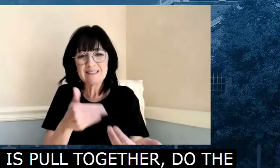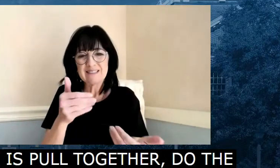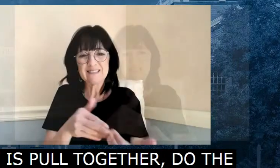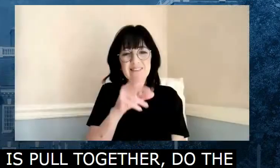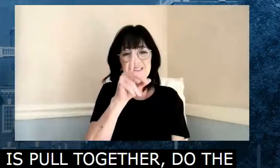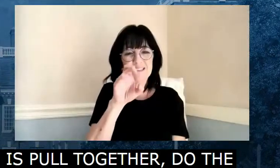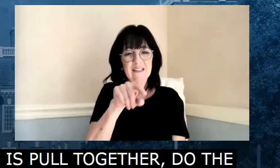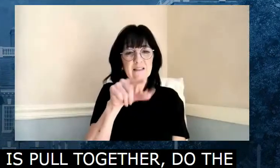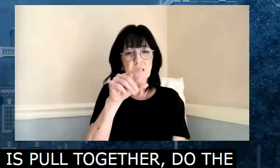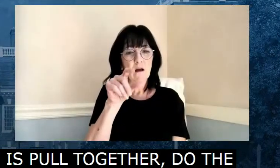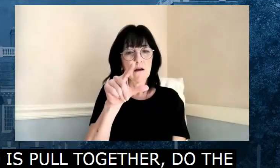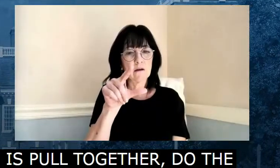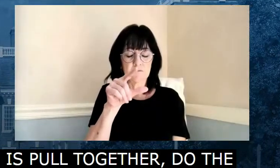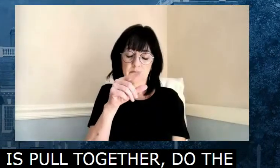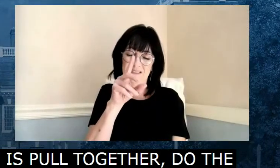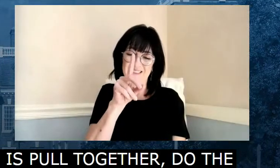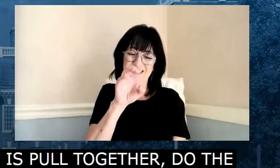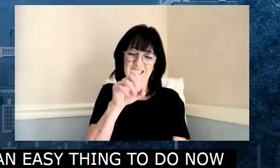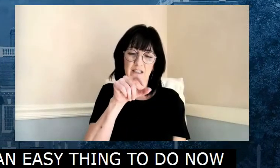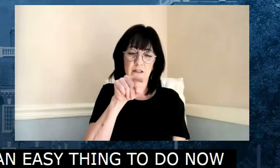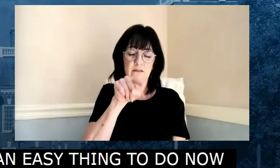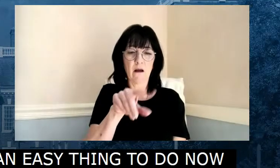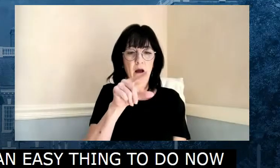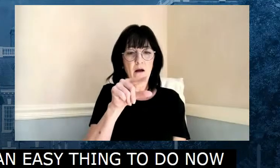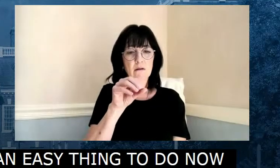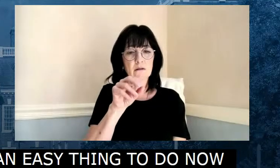de.gov/getmyvaccine, or you can call the number